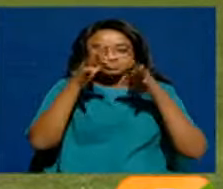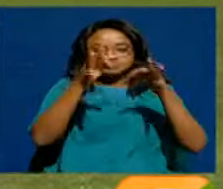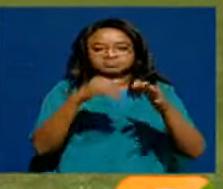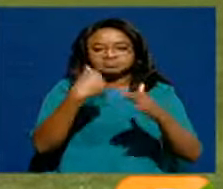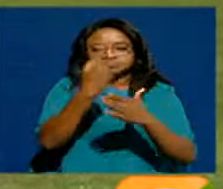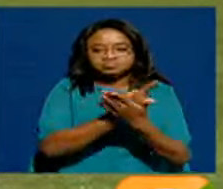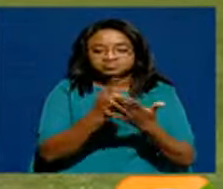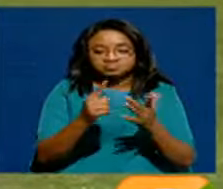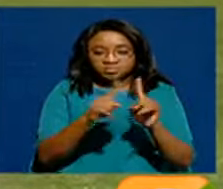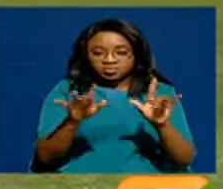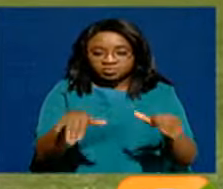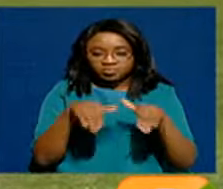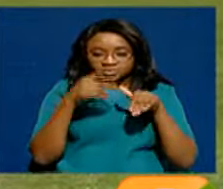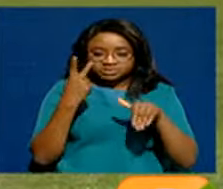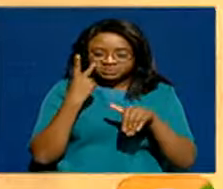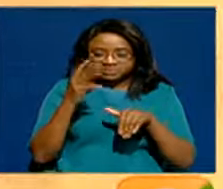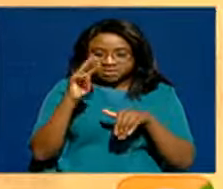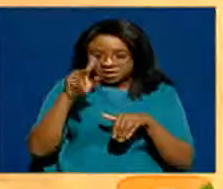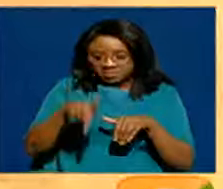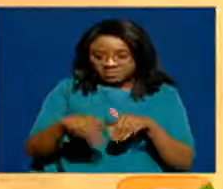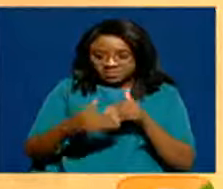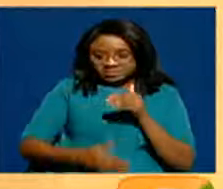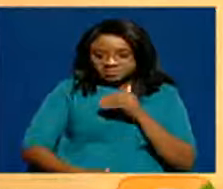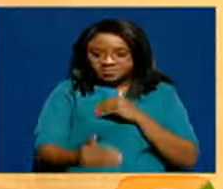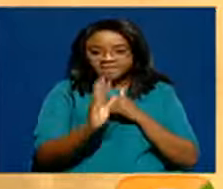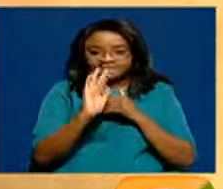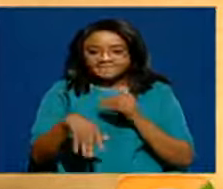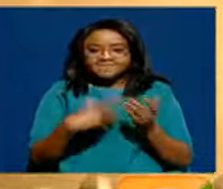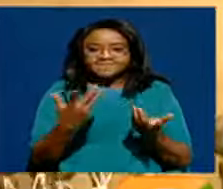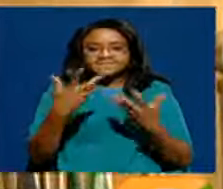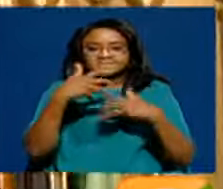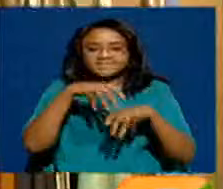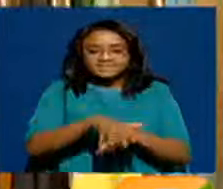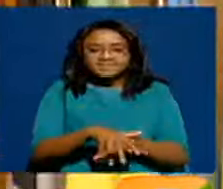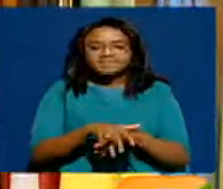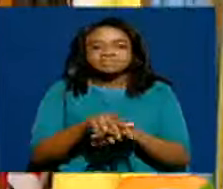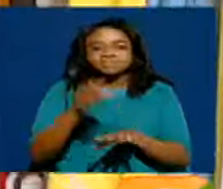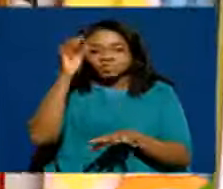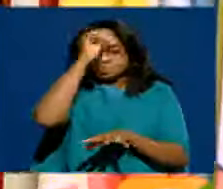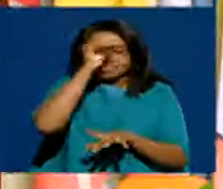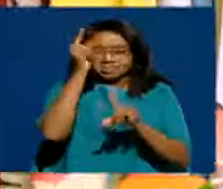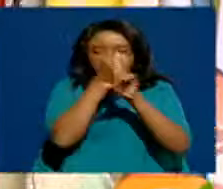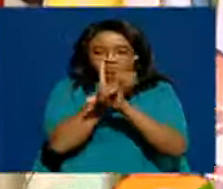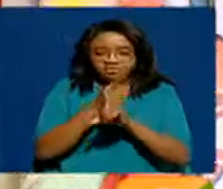to be seen how members of parliament move around incorporating views collected and pass a